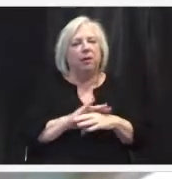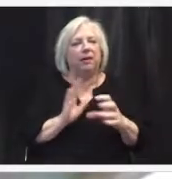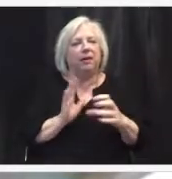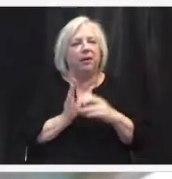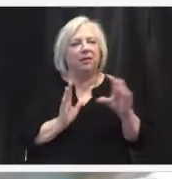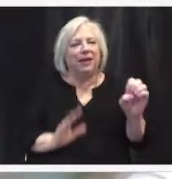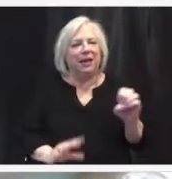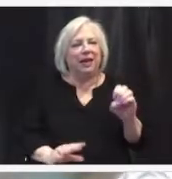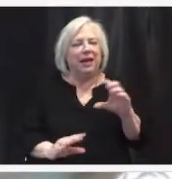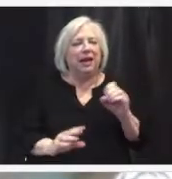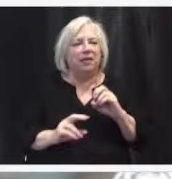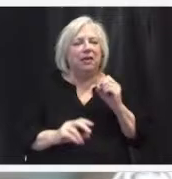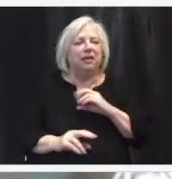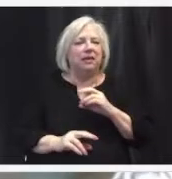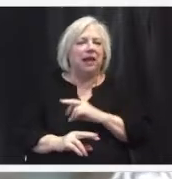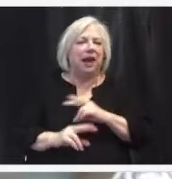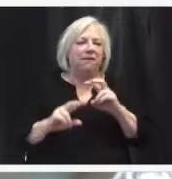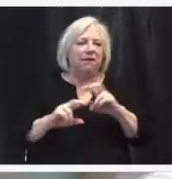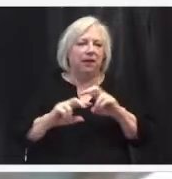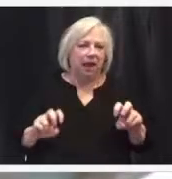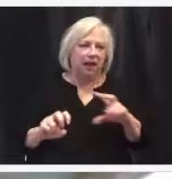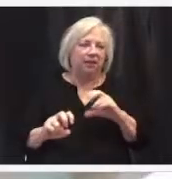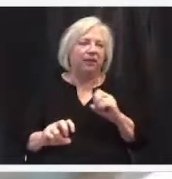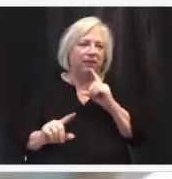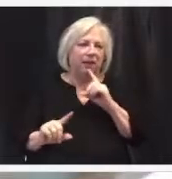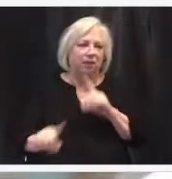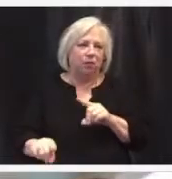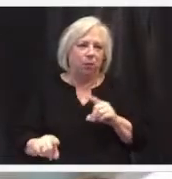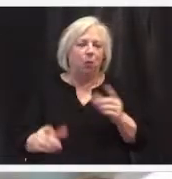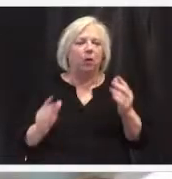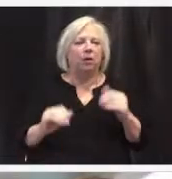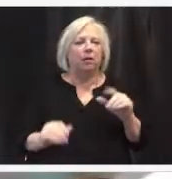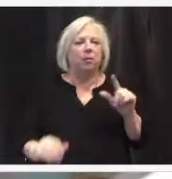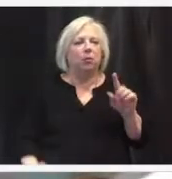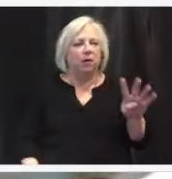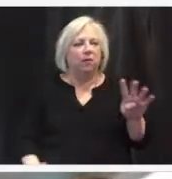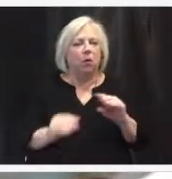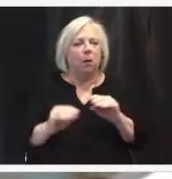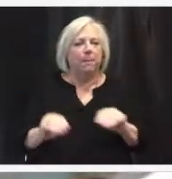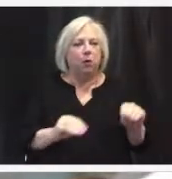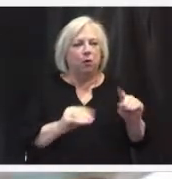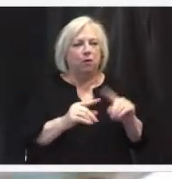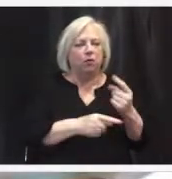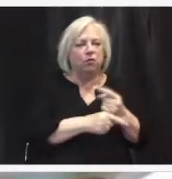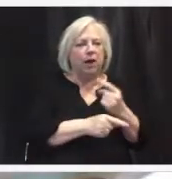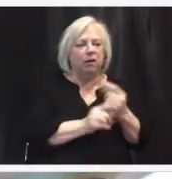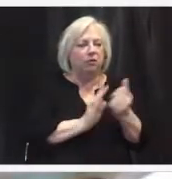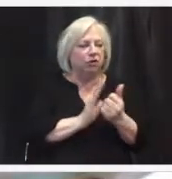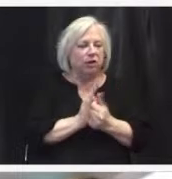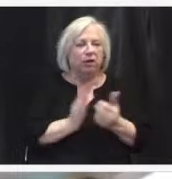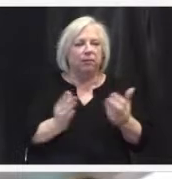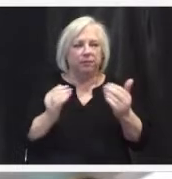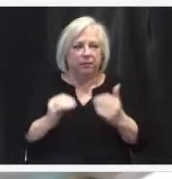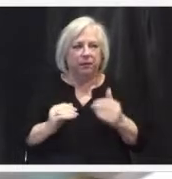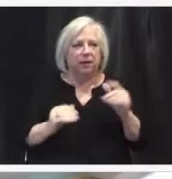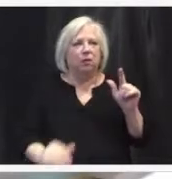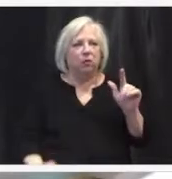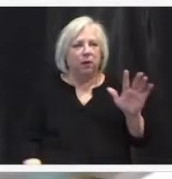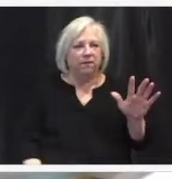E and the staff analysis of the agenda staff report. Item 24 is being moved to regular. Item